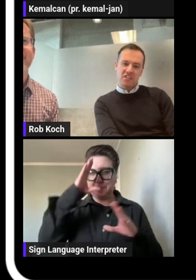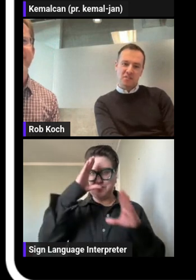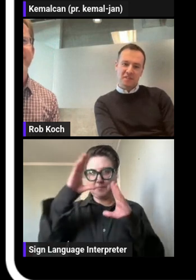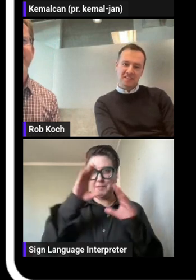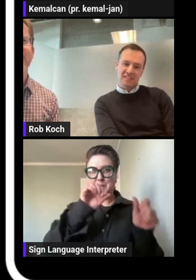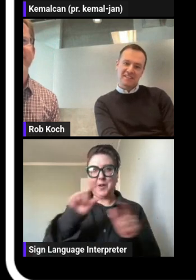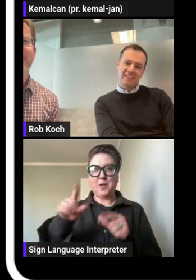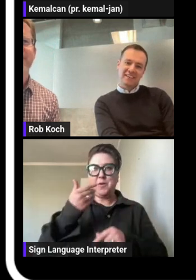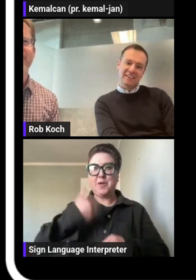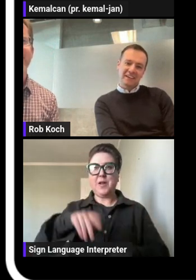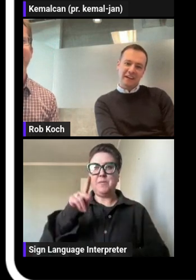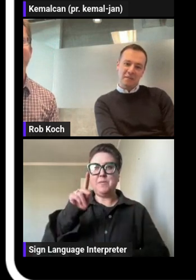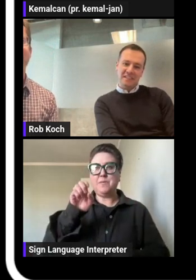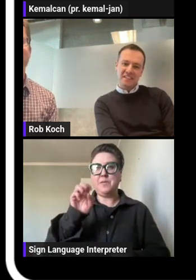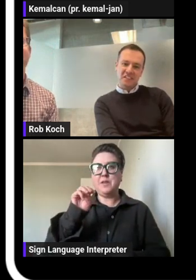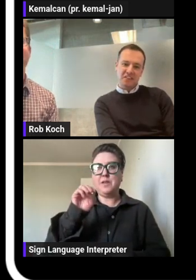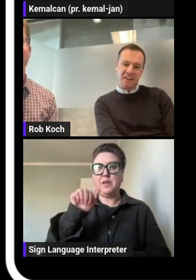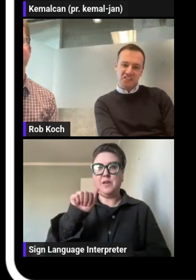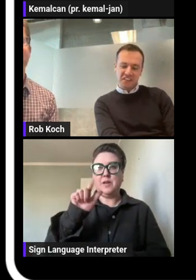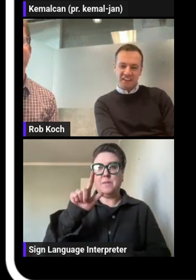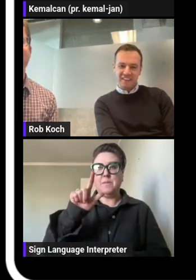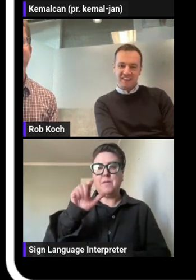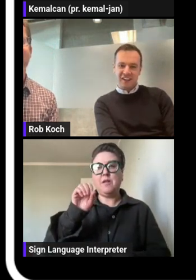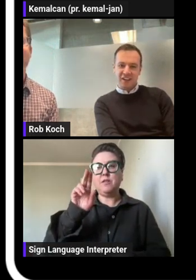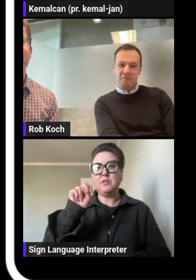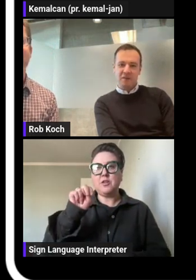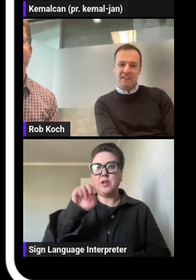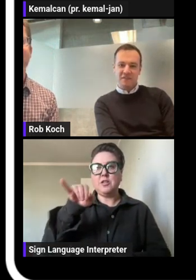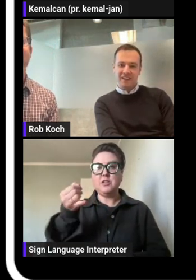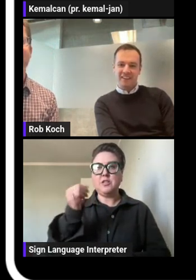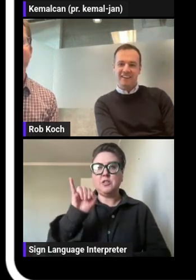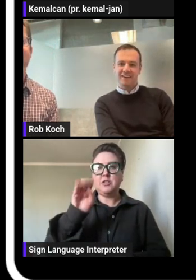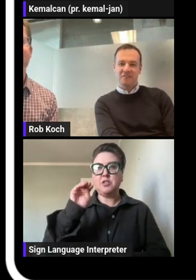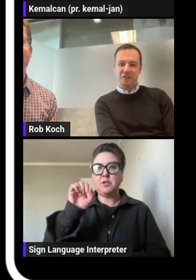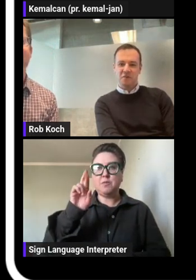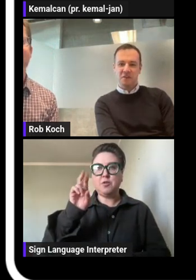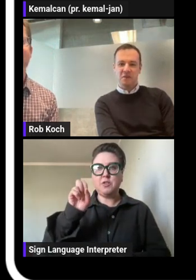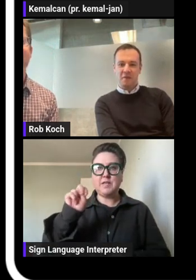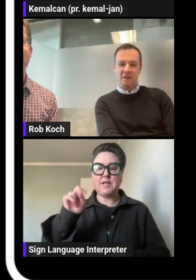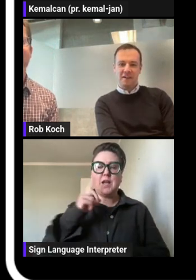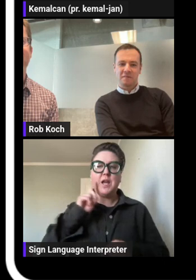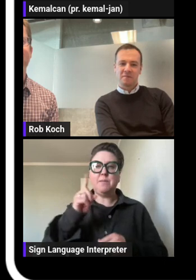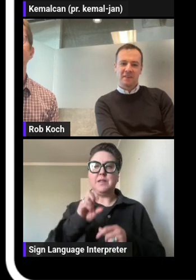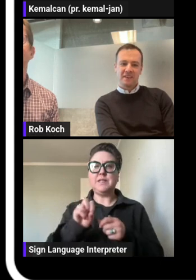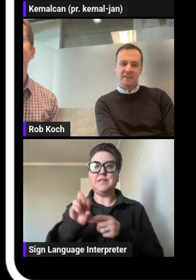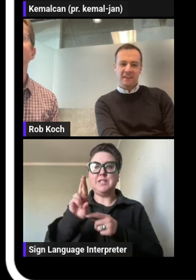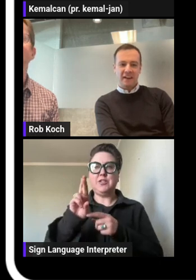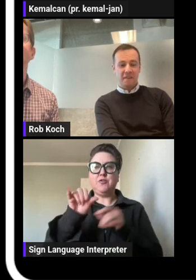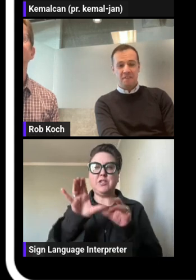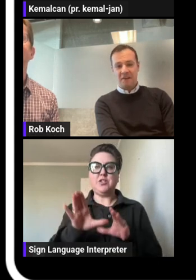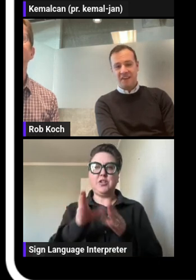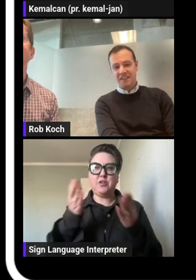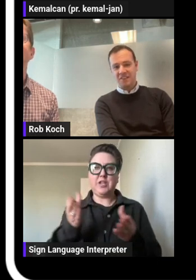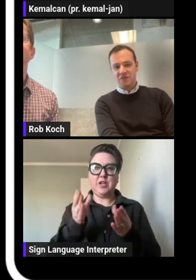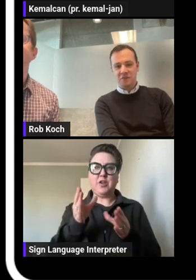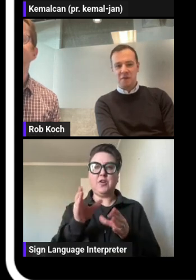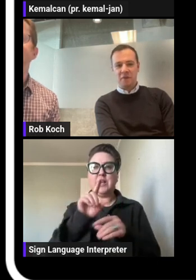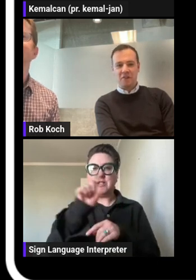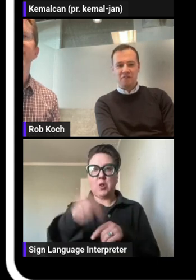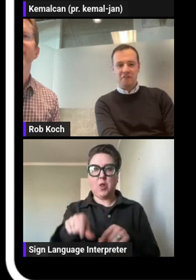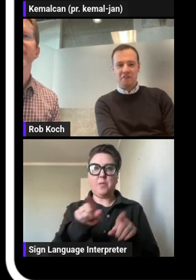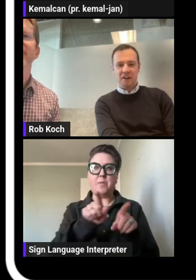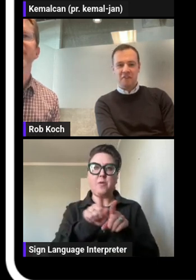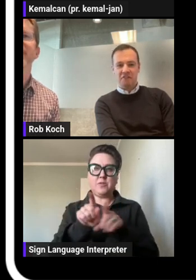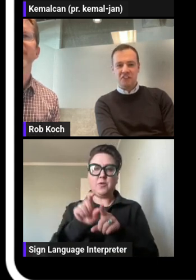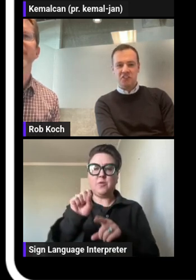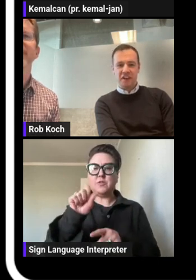is Kemalcan. I'm a senior engineer at Slalom as well, working with Rob here. I'm very excited to be a